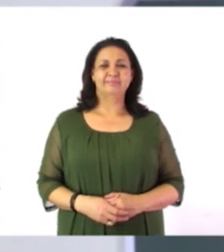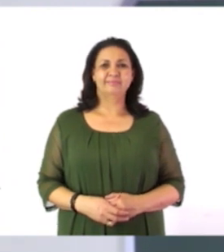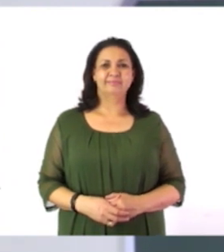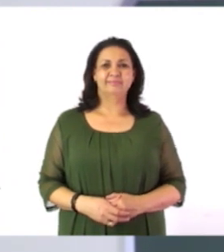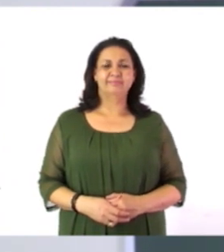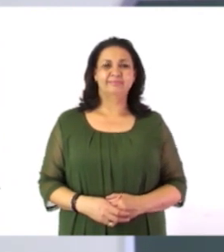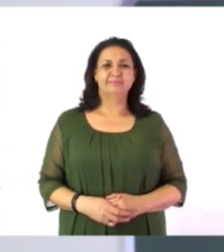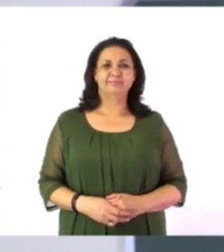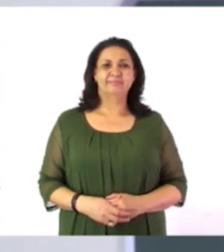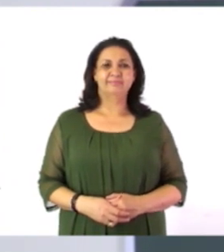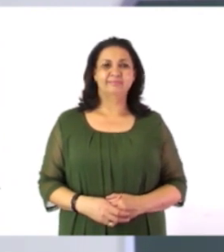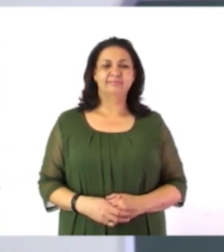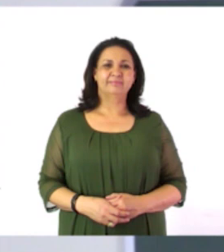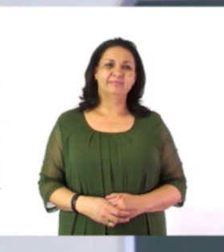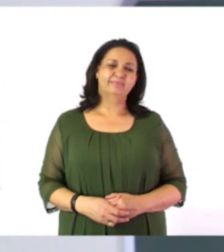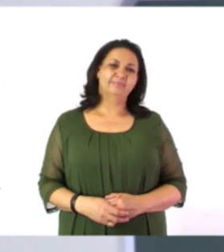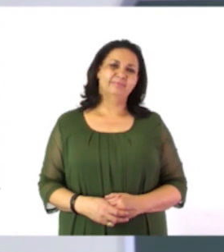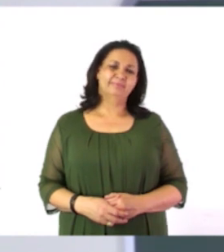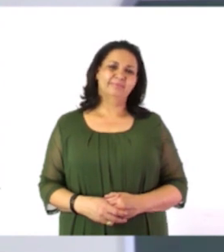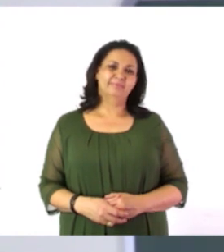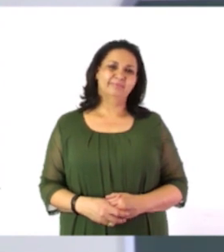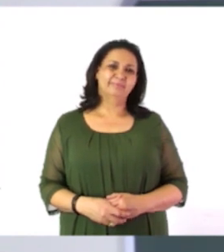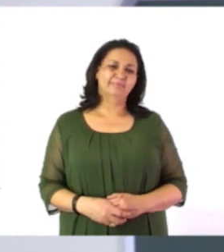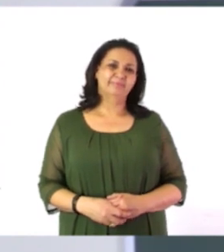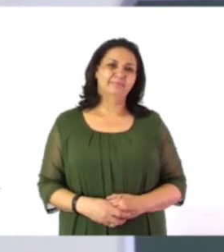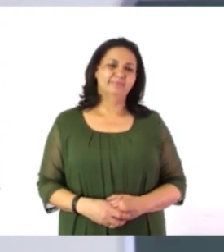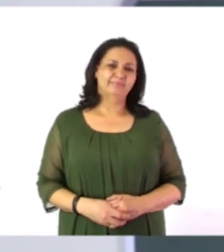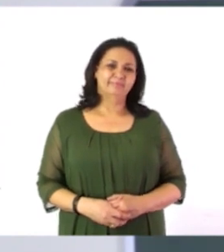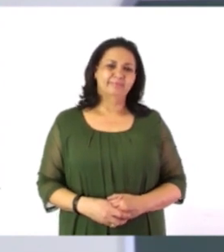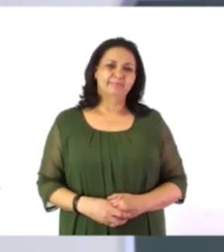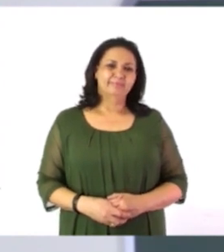The fly needs to get to its resting place.